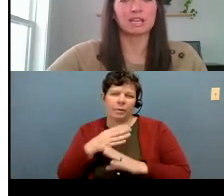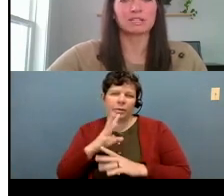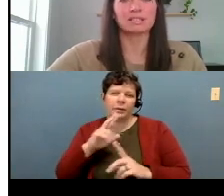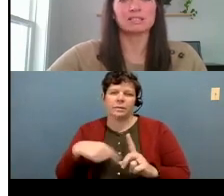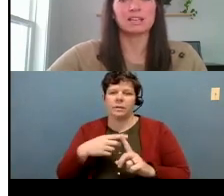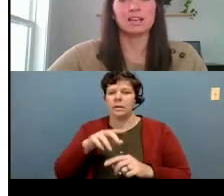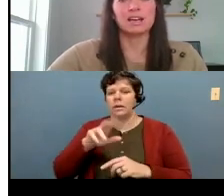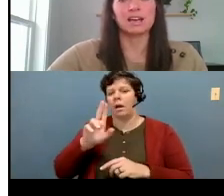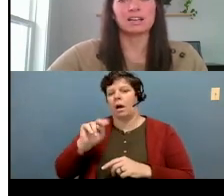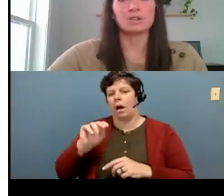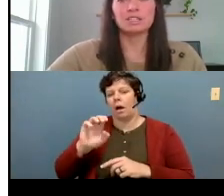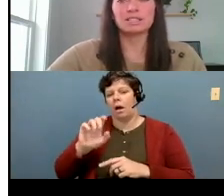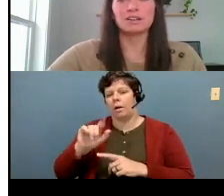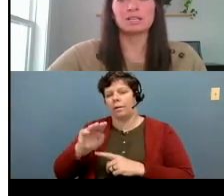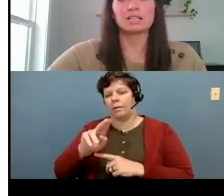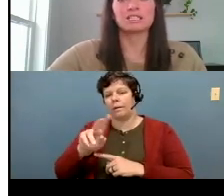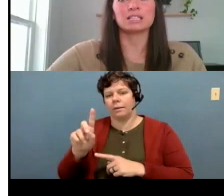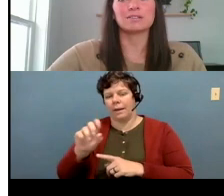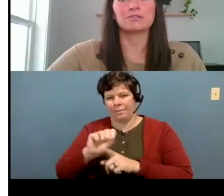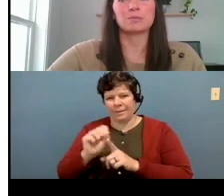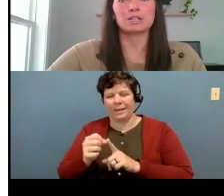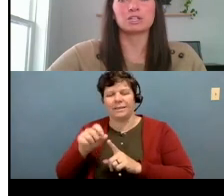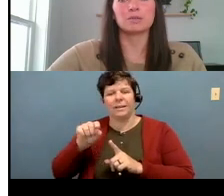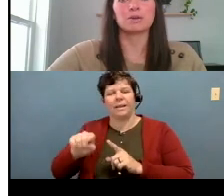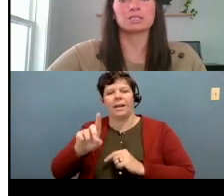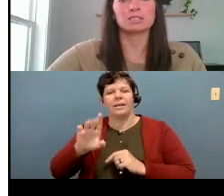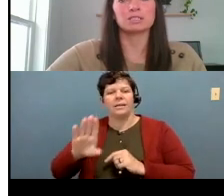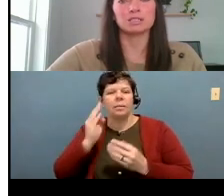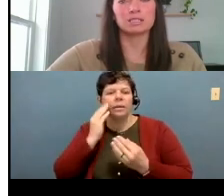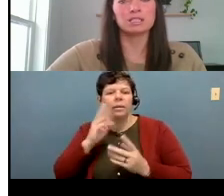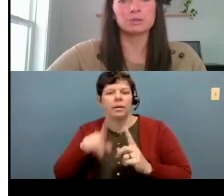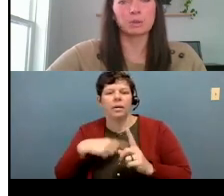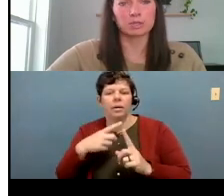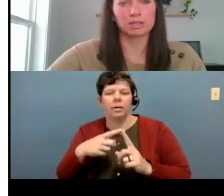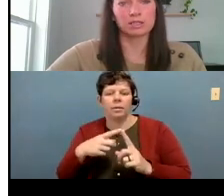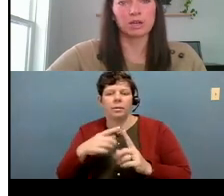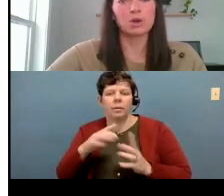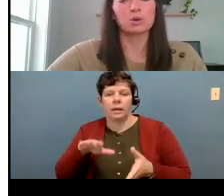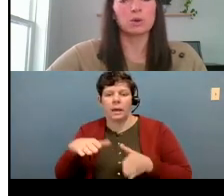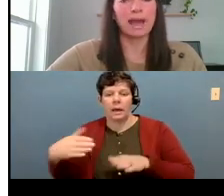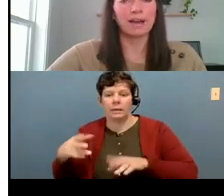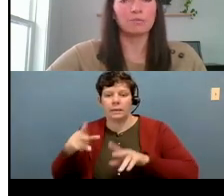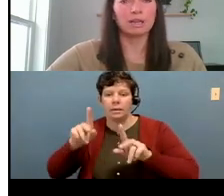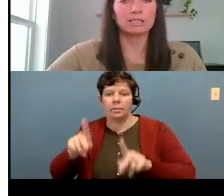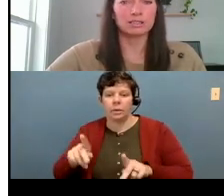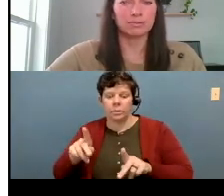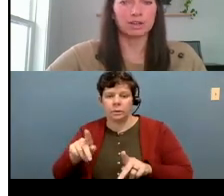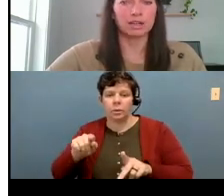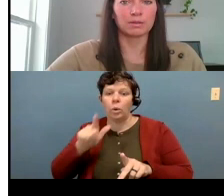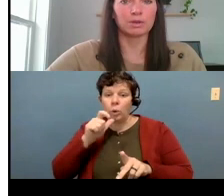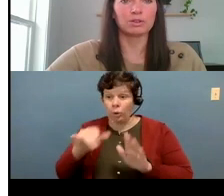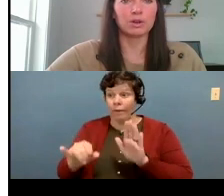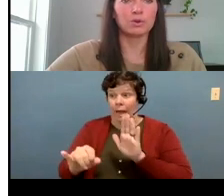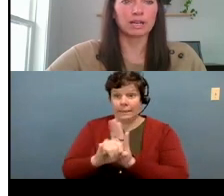unclaimed cases. So this database contains information about deceased persons who have been